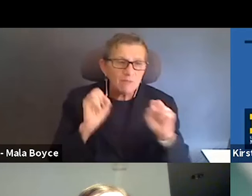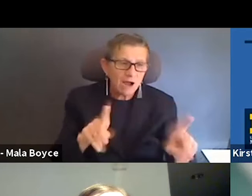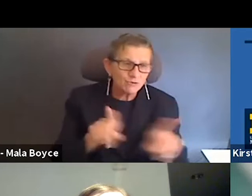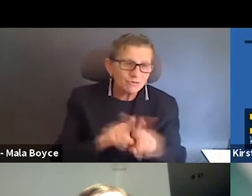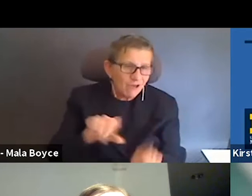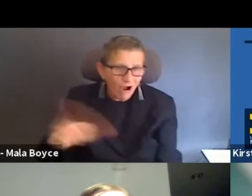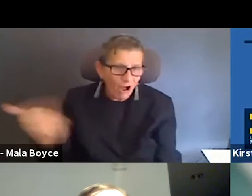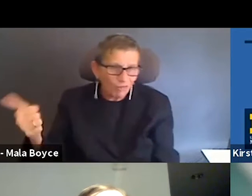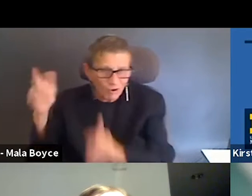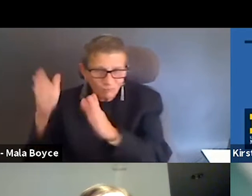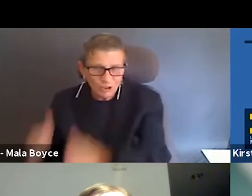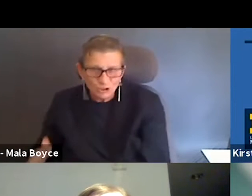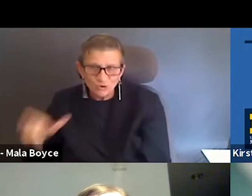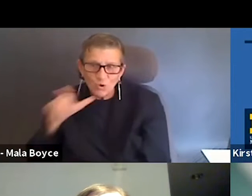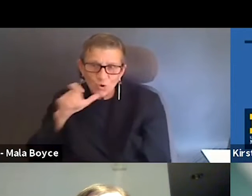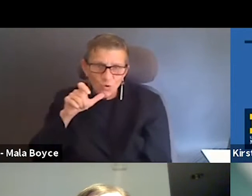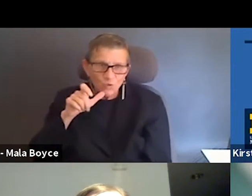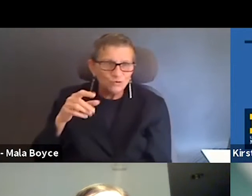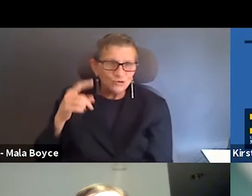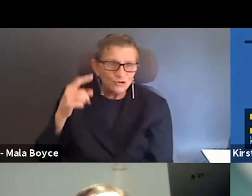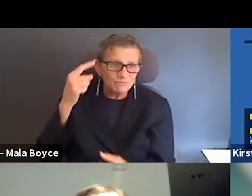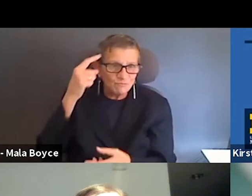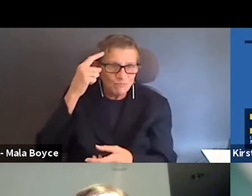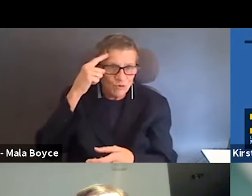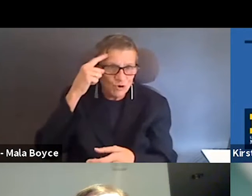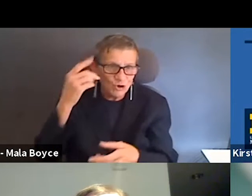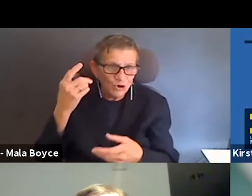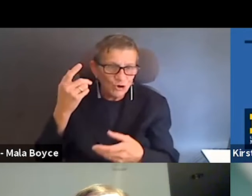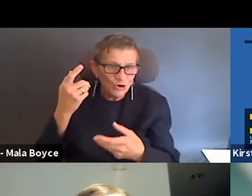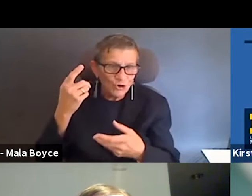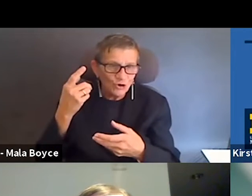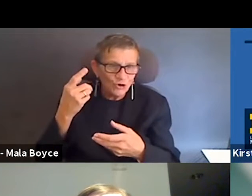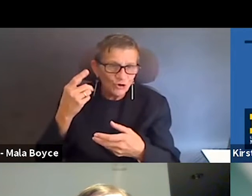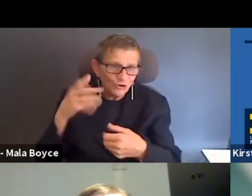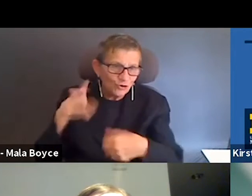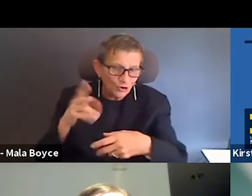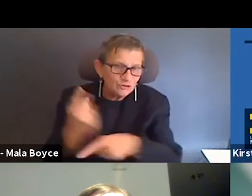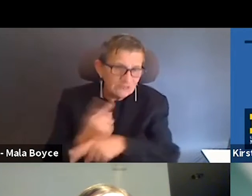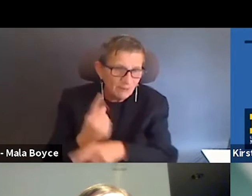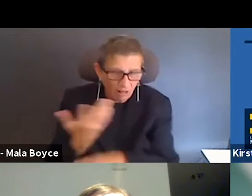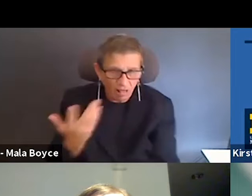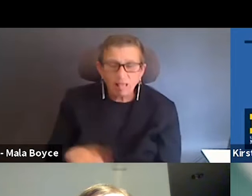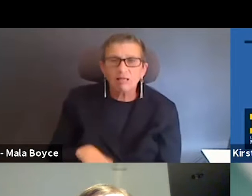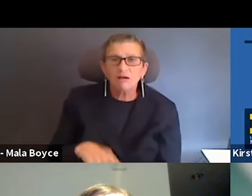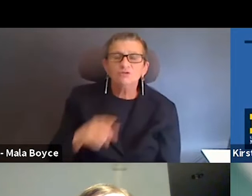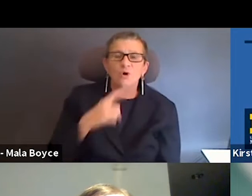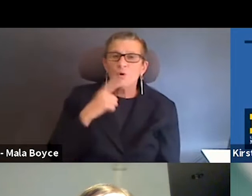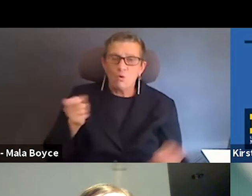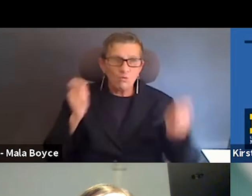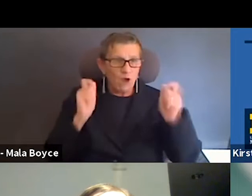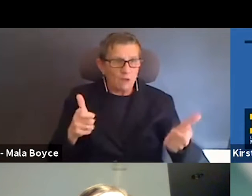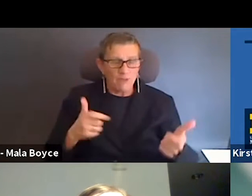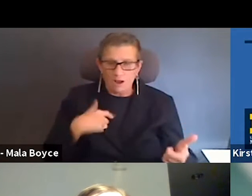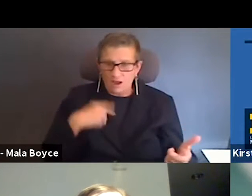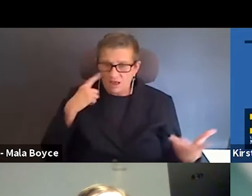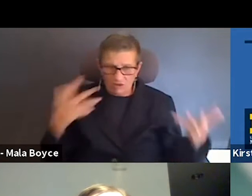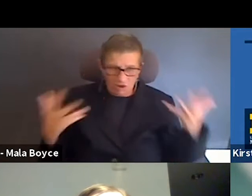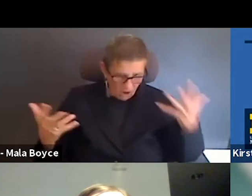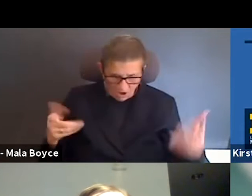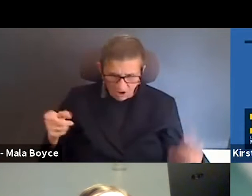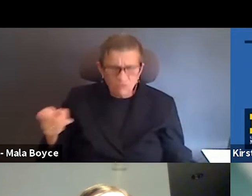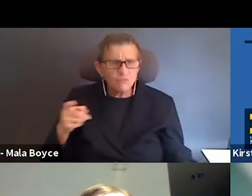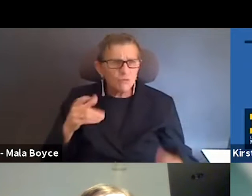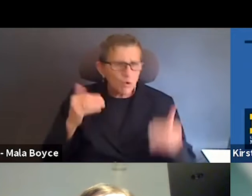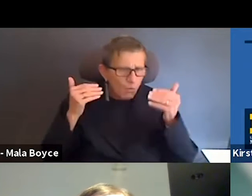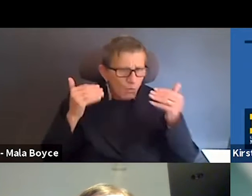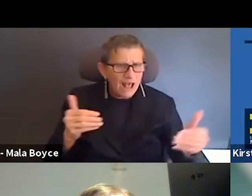who is neurotypical would. So right off the bat, I felt, that there was the extra mile that